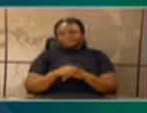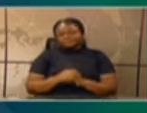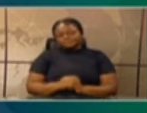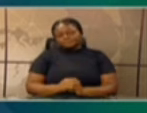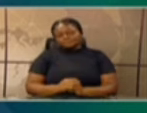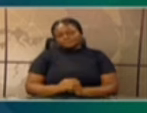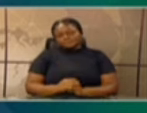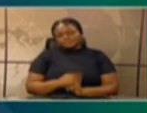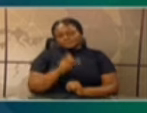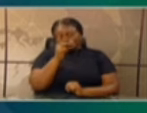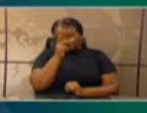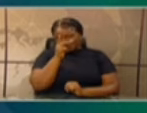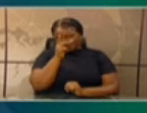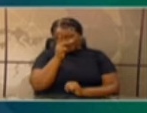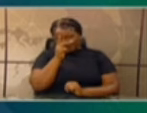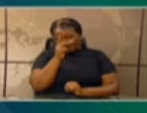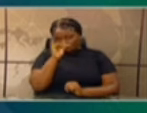John Ajakum Kufuor,